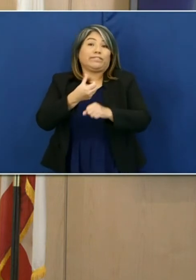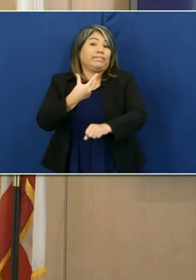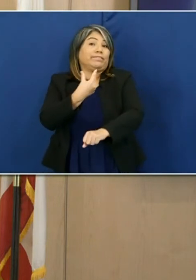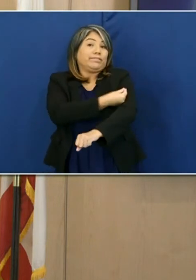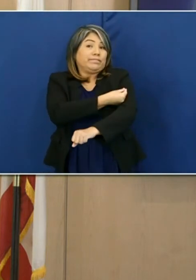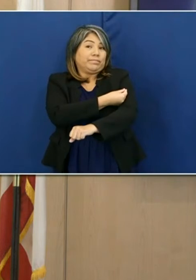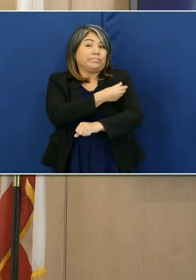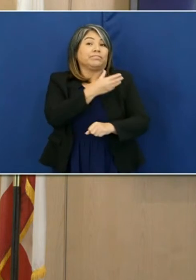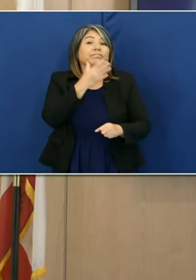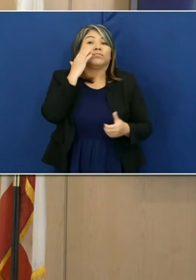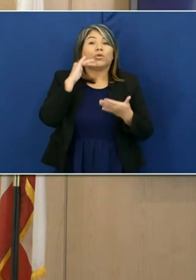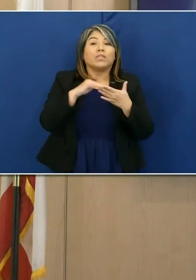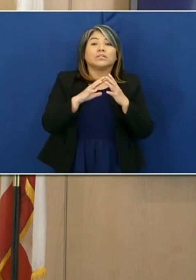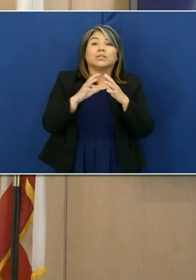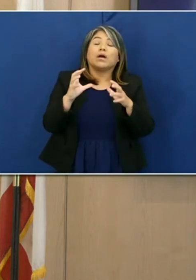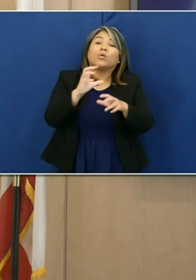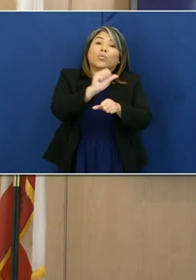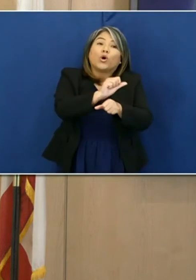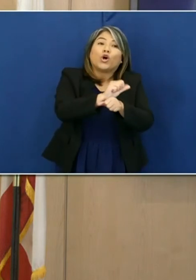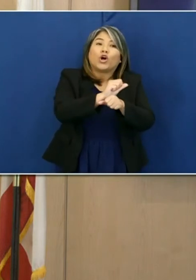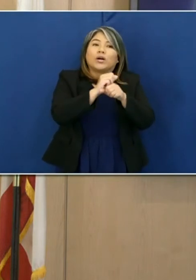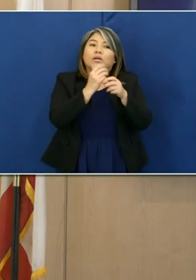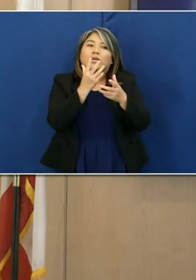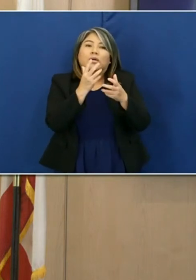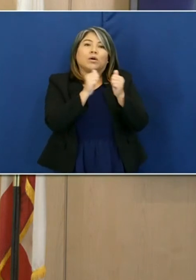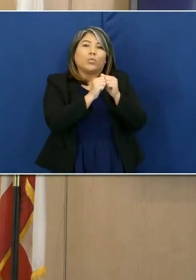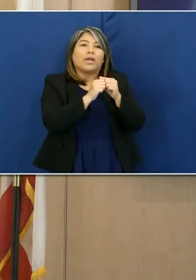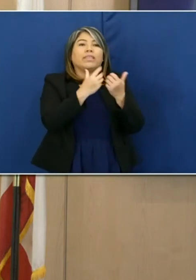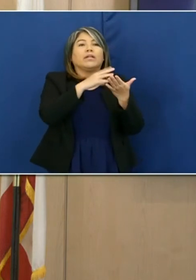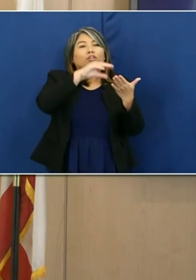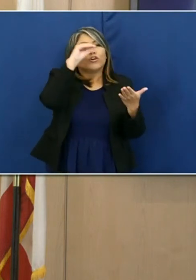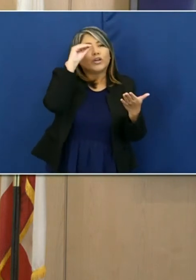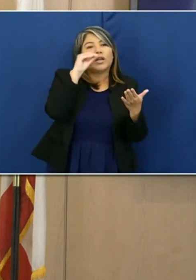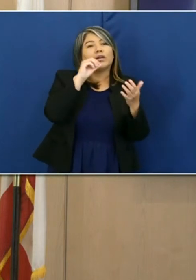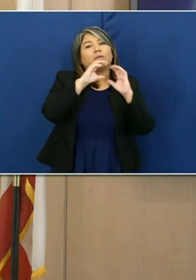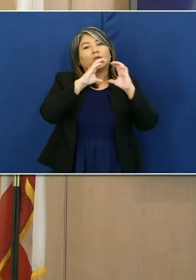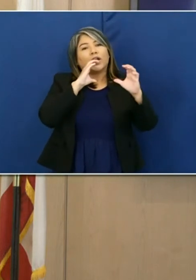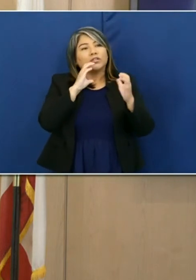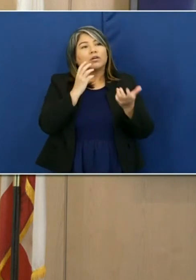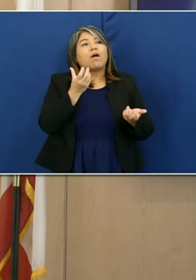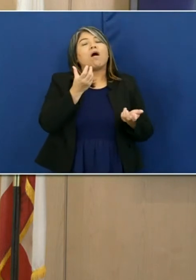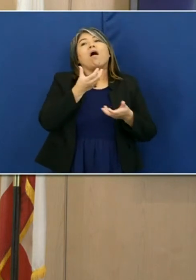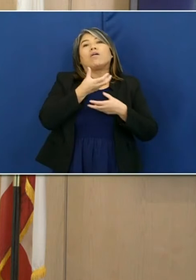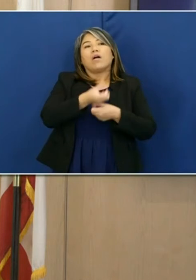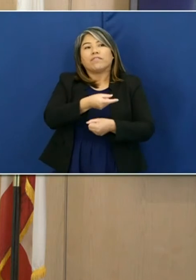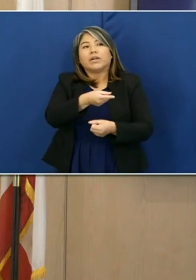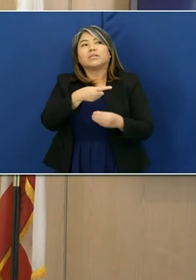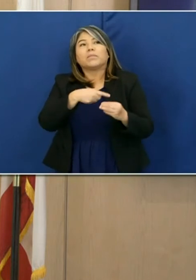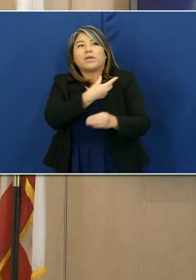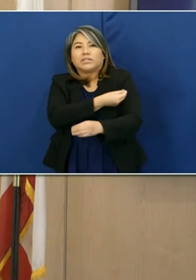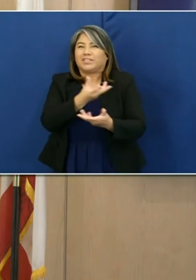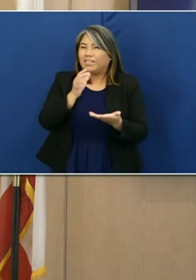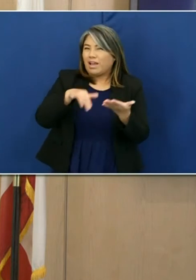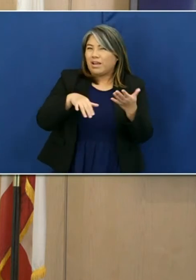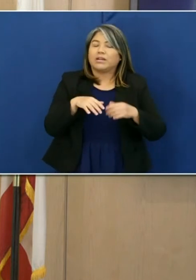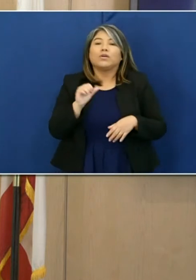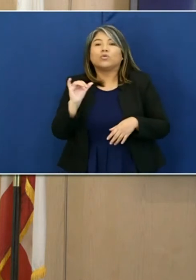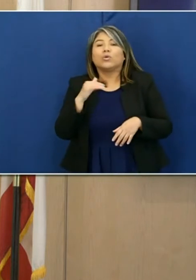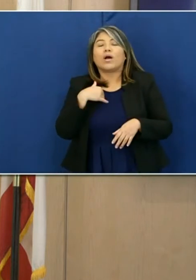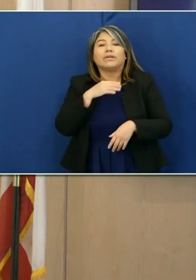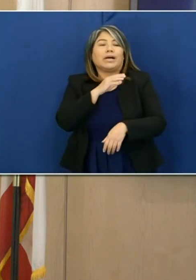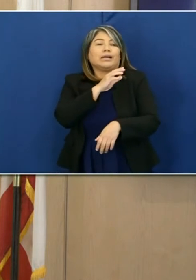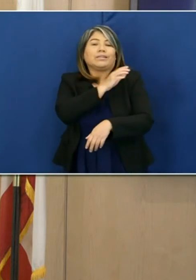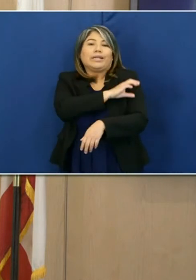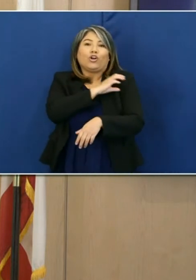that there will be work and effort that has to be done around that, around education and communication and building in confidence. We also have an incredible clinical advisory